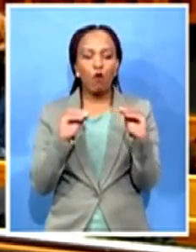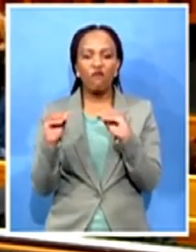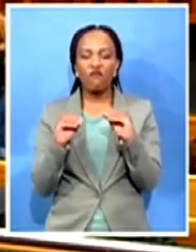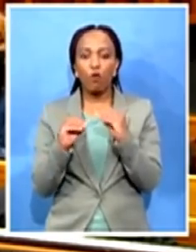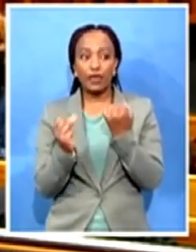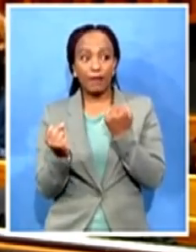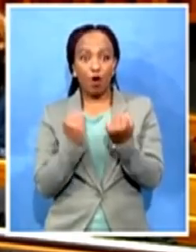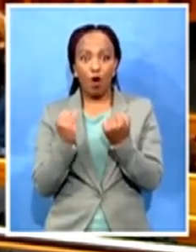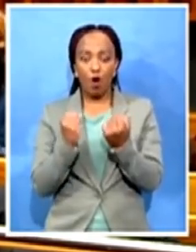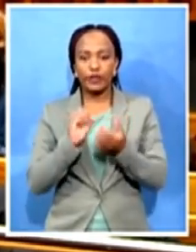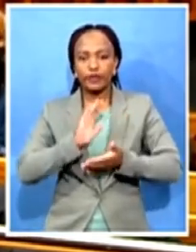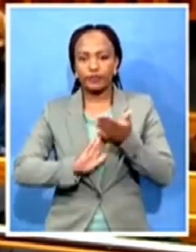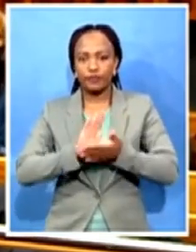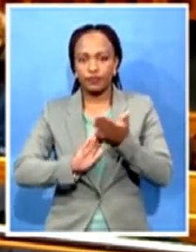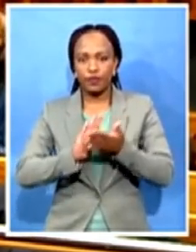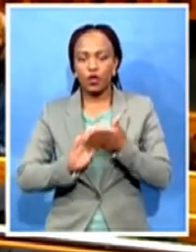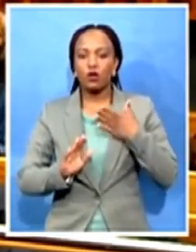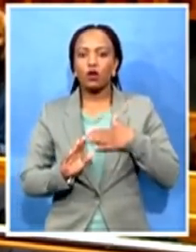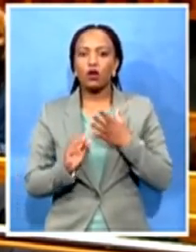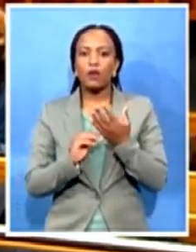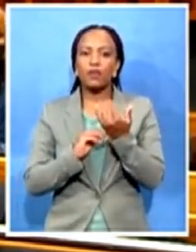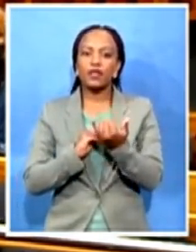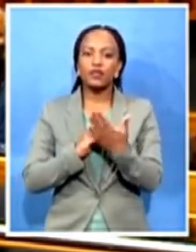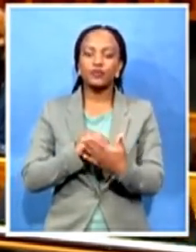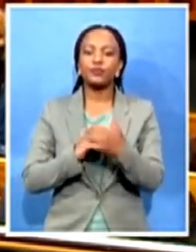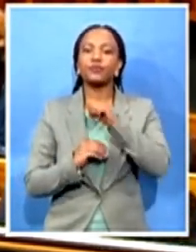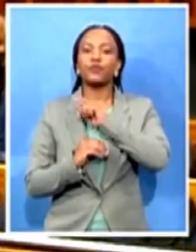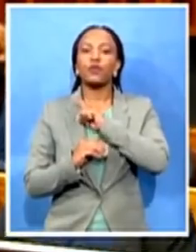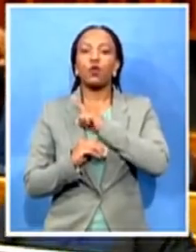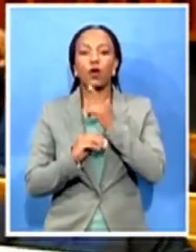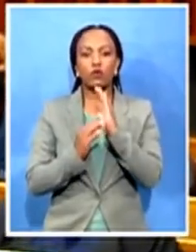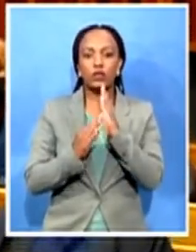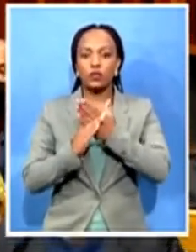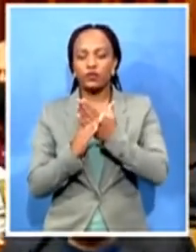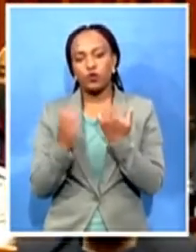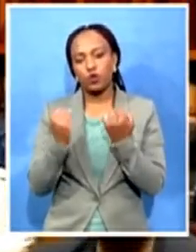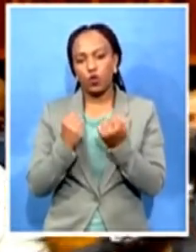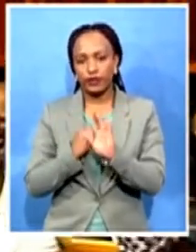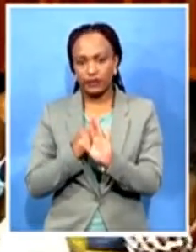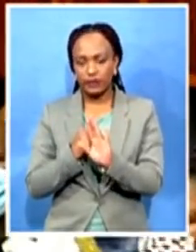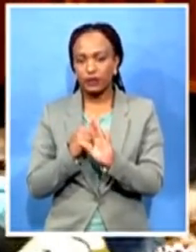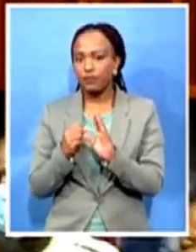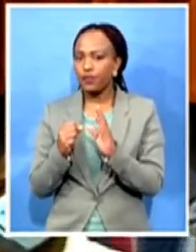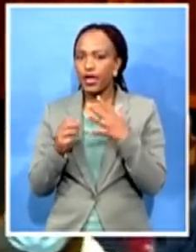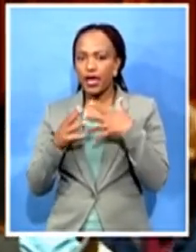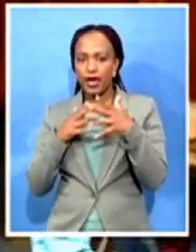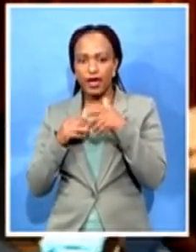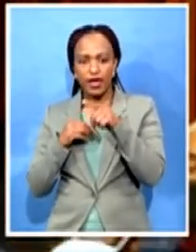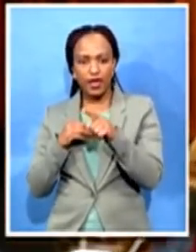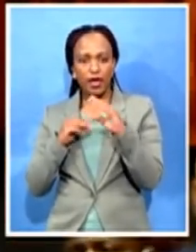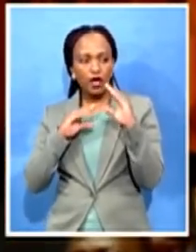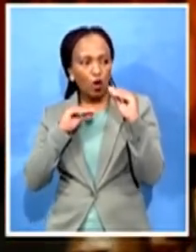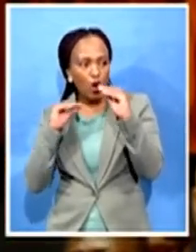proceeding and interference with the parties. There should not be any talking or communications, and as long as there's